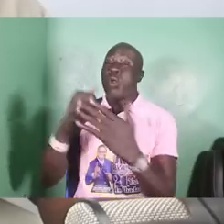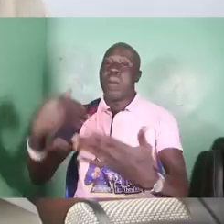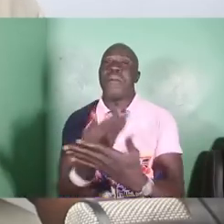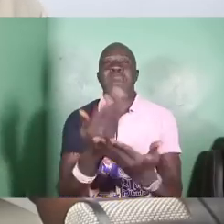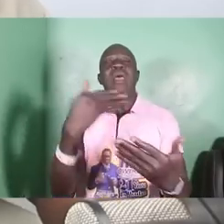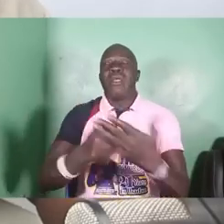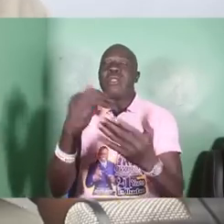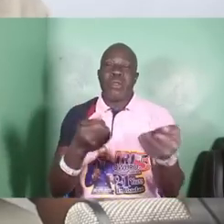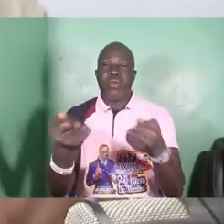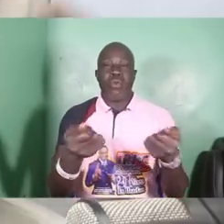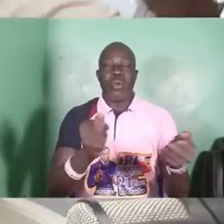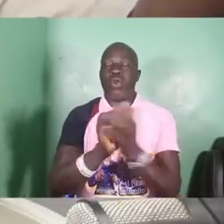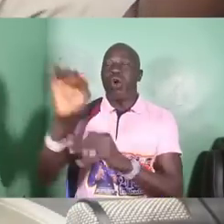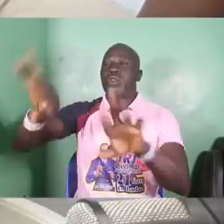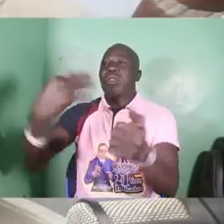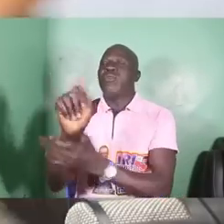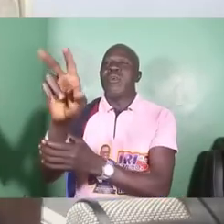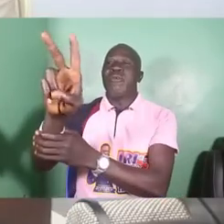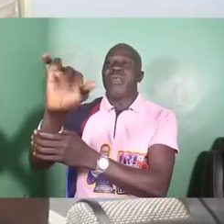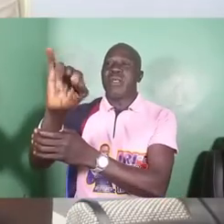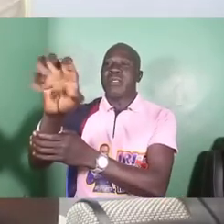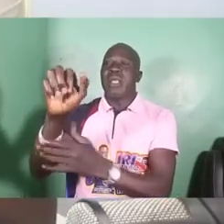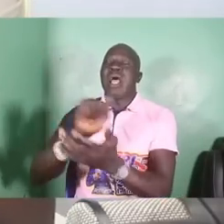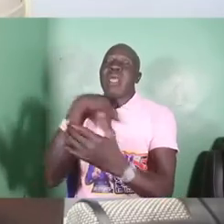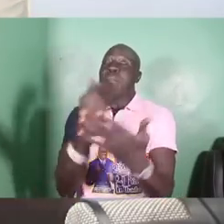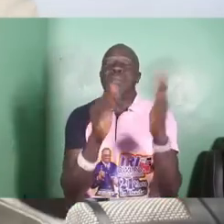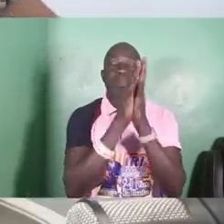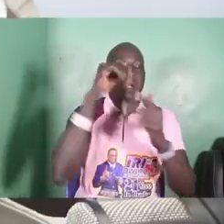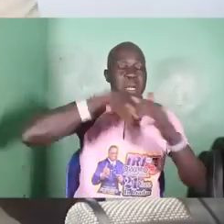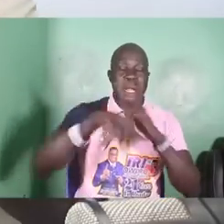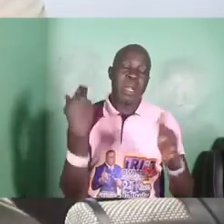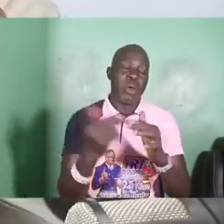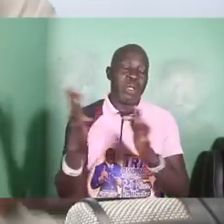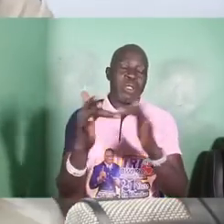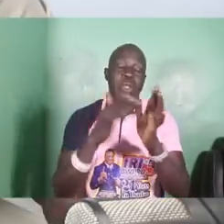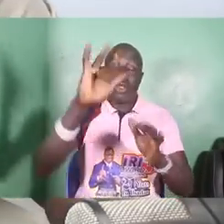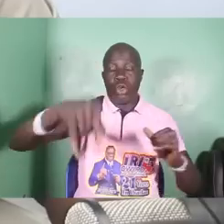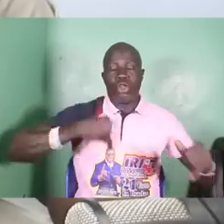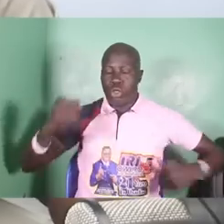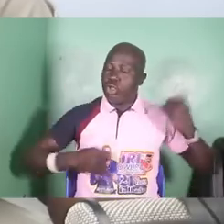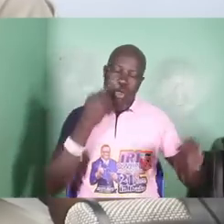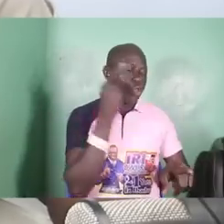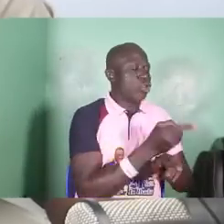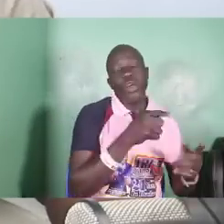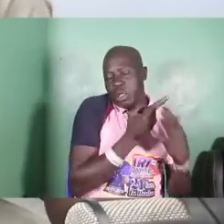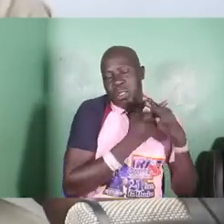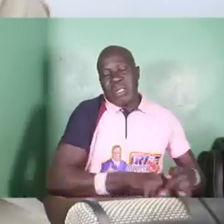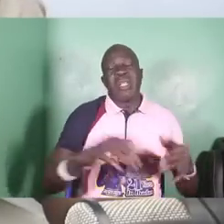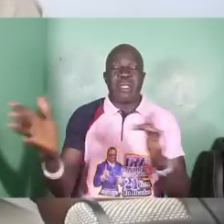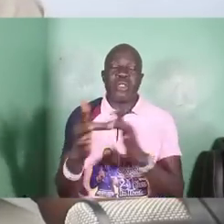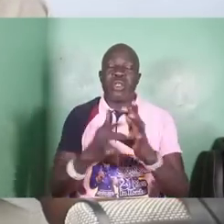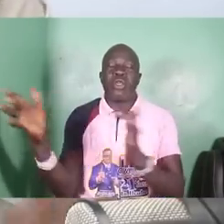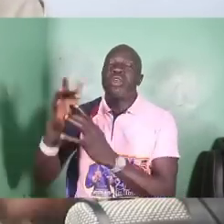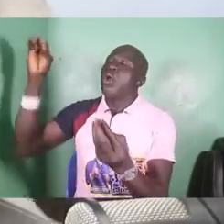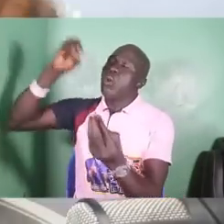ta defi sa. You buy a new car or you I pray the name of Jesus. Your joy has just started. Your joy will increase in Jesus. All of you